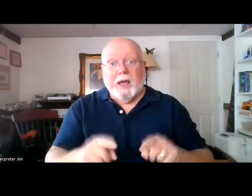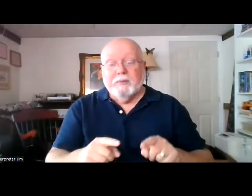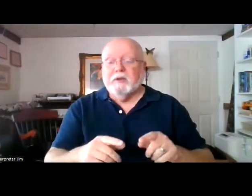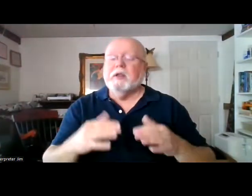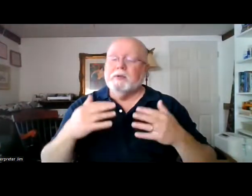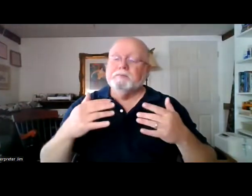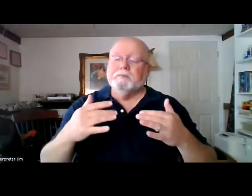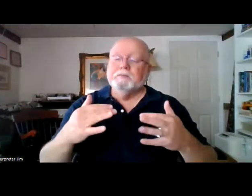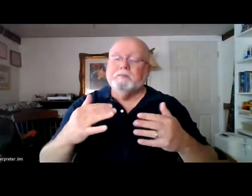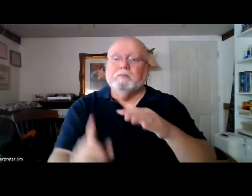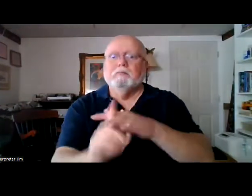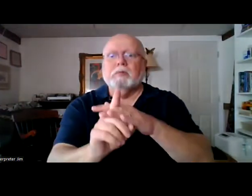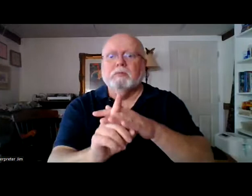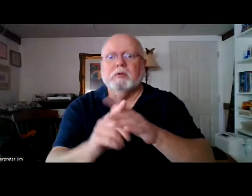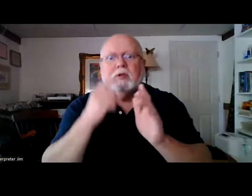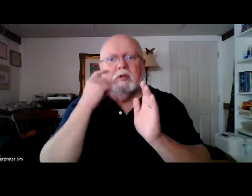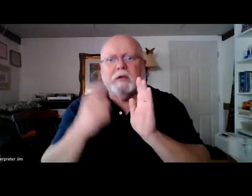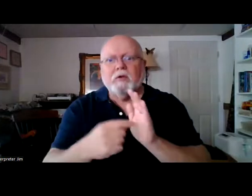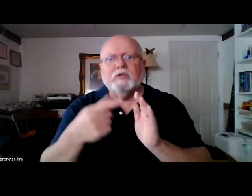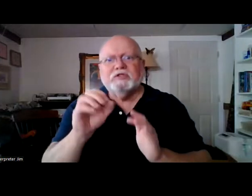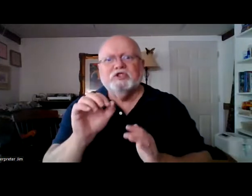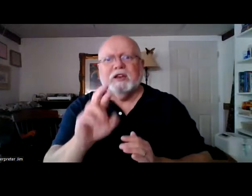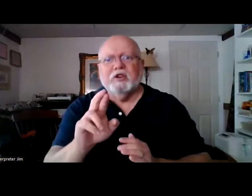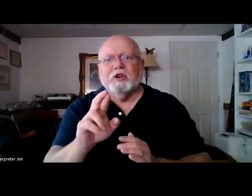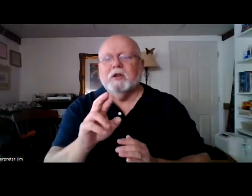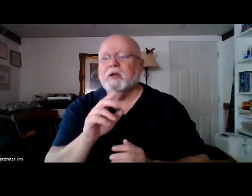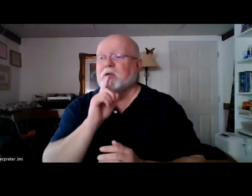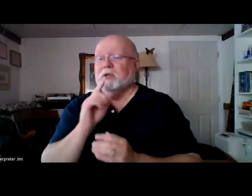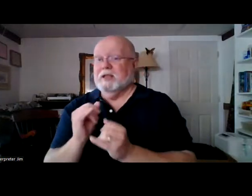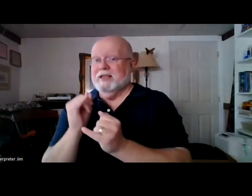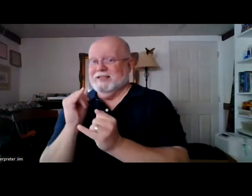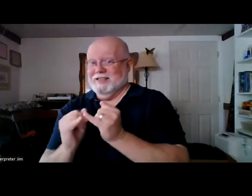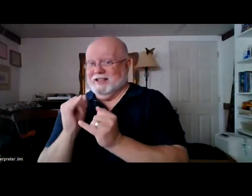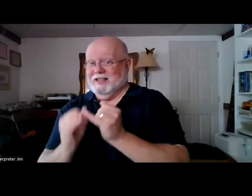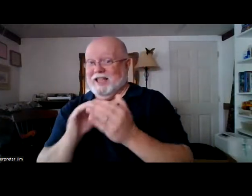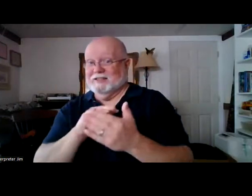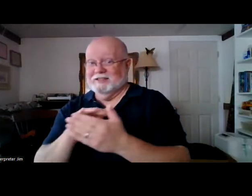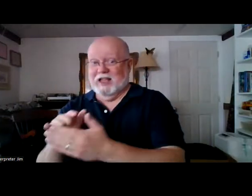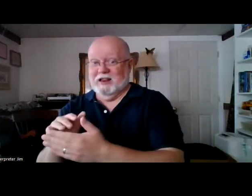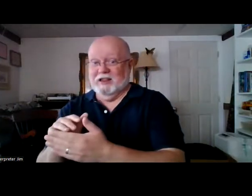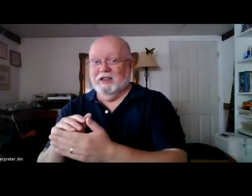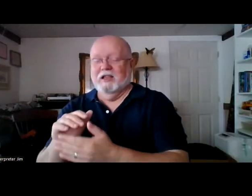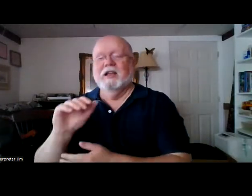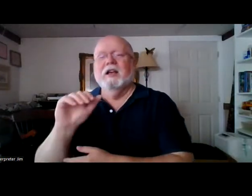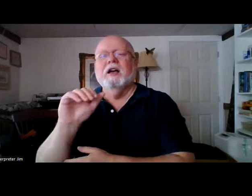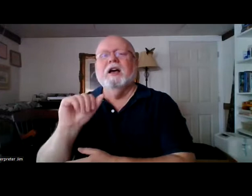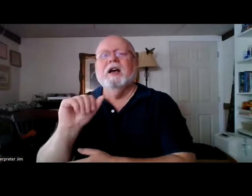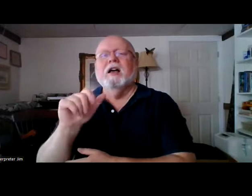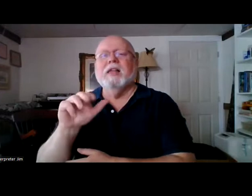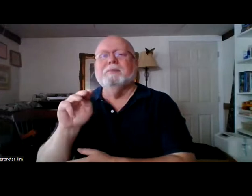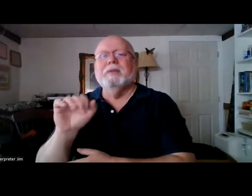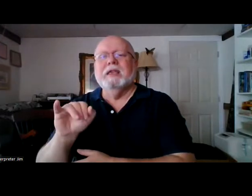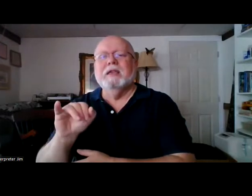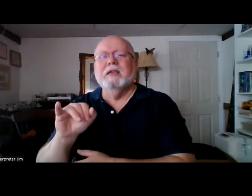only until that last study that I presented by Alami where they